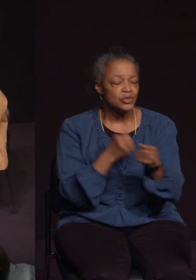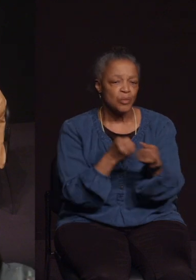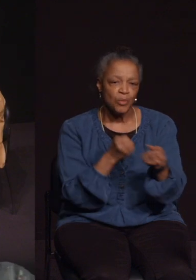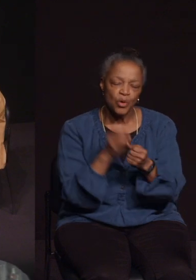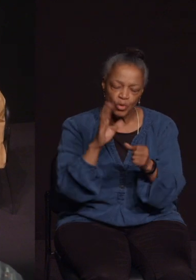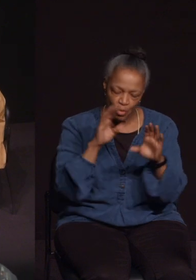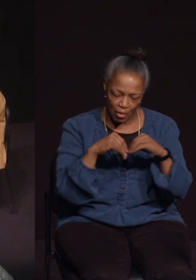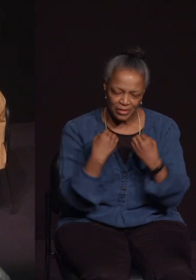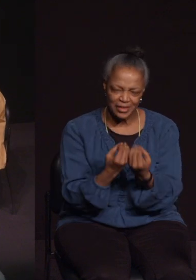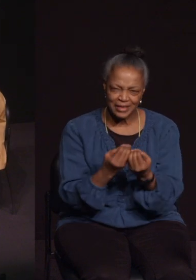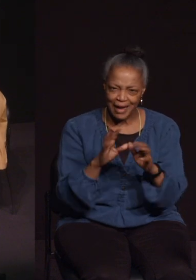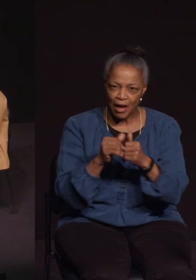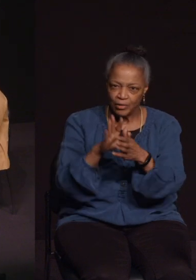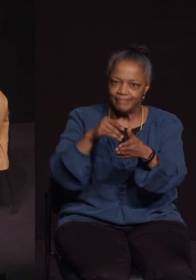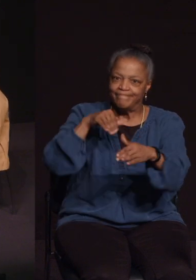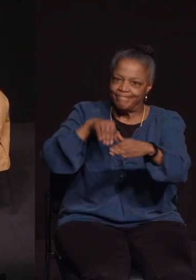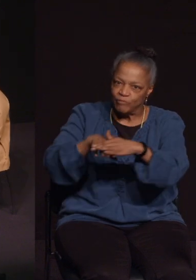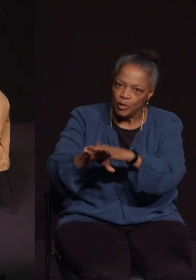find their way into the work.